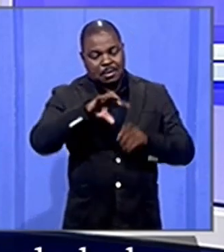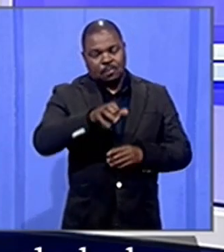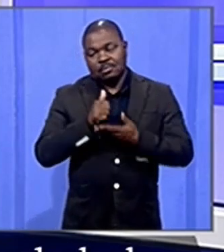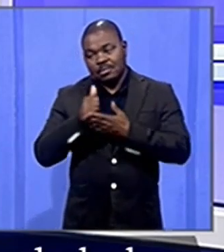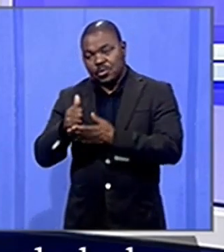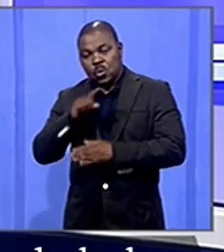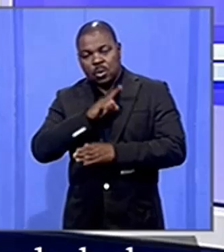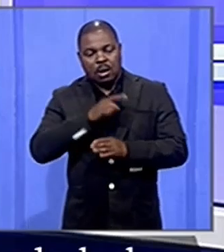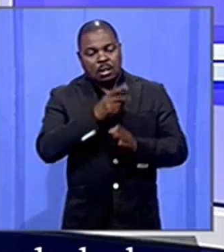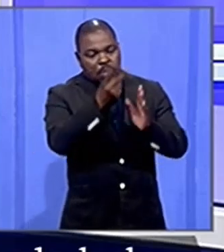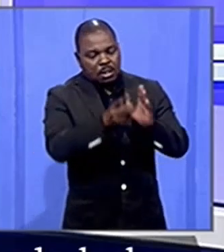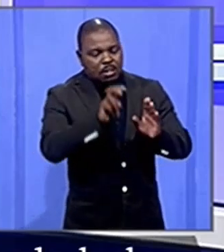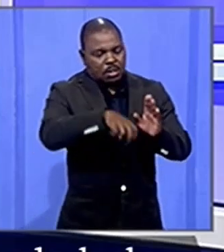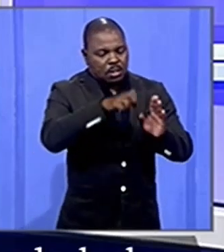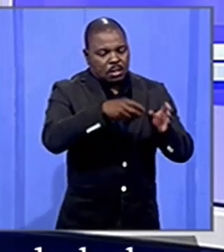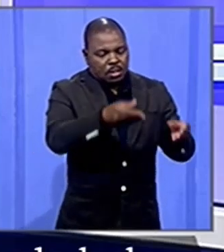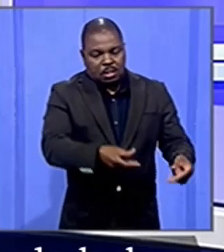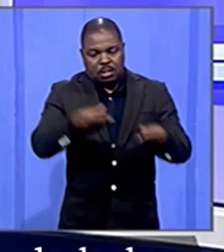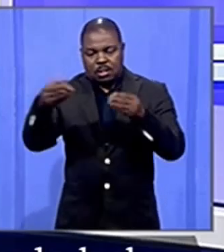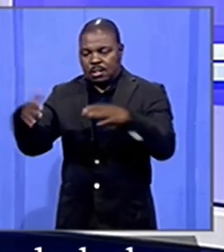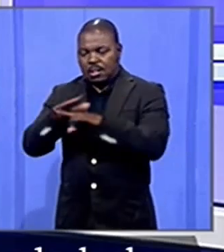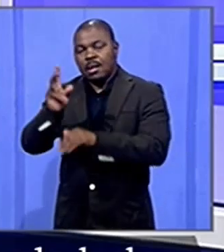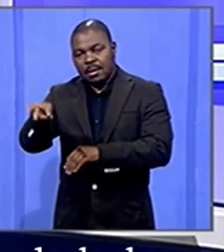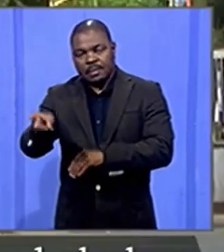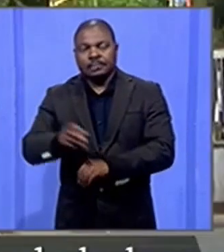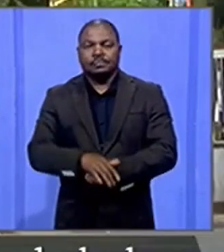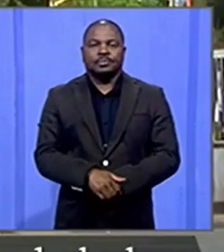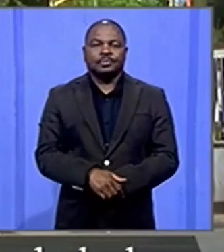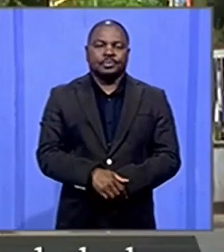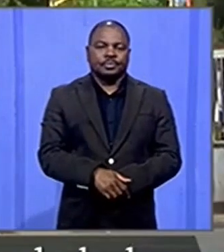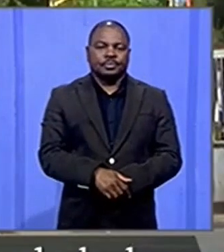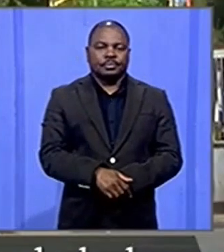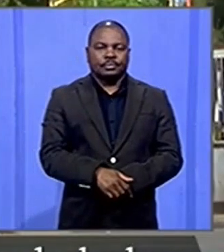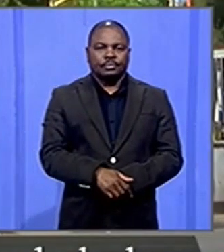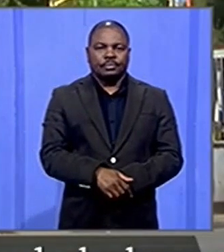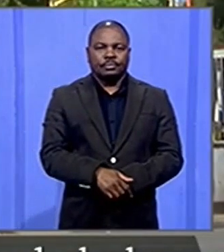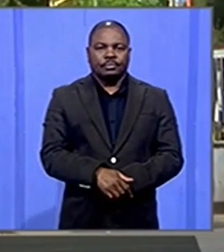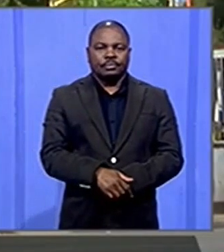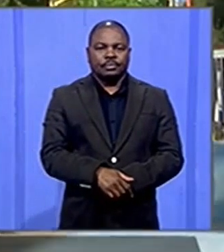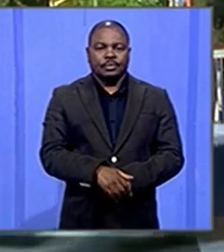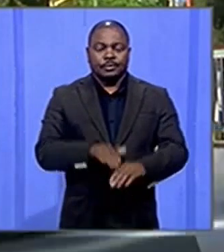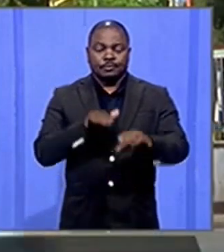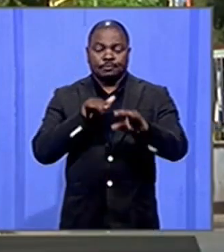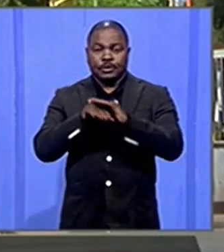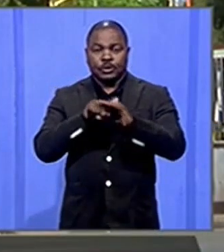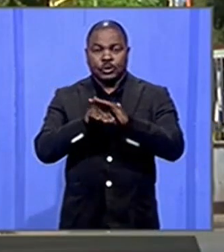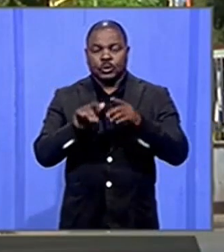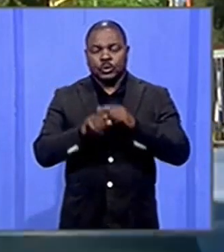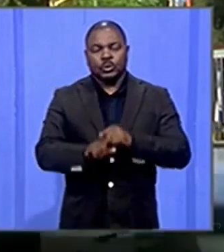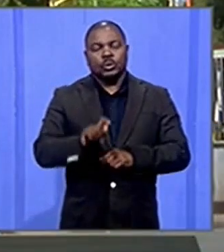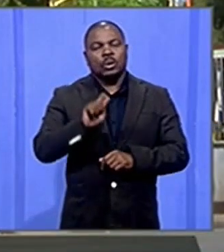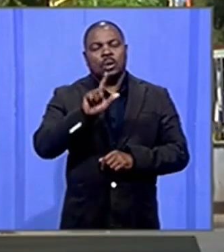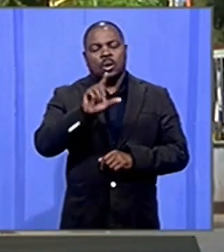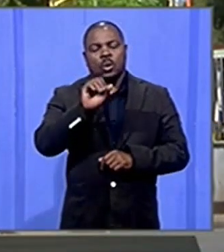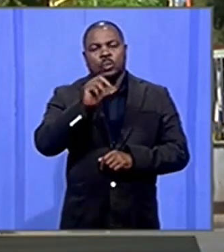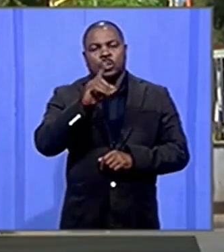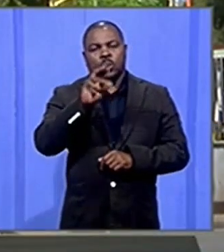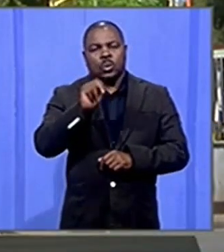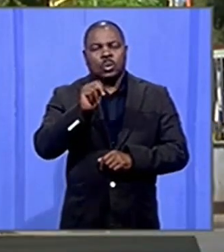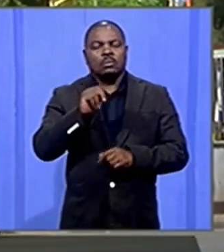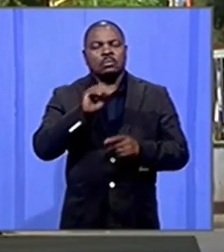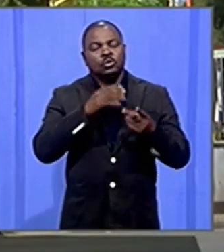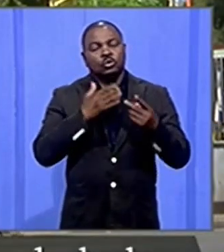epolla le go boloka mmago bona. video ya ga Tom London e tlhagisang go tshodiwa makgwakgwa